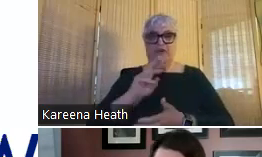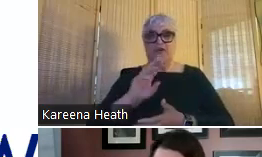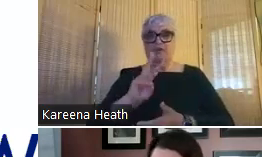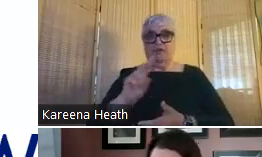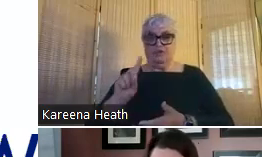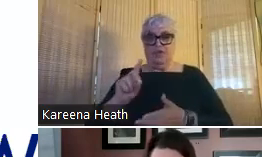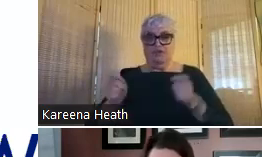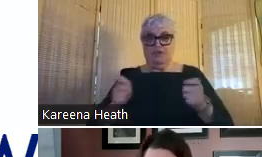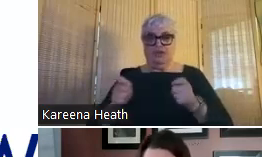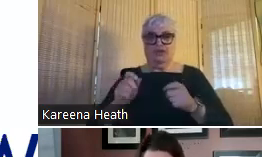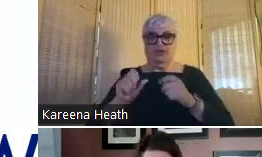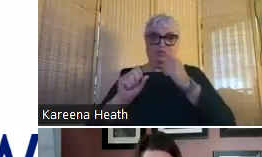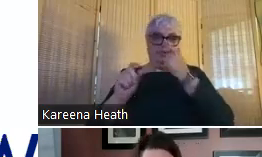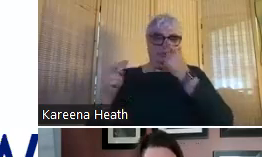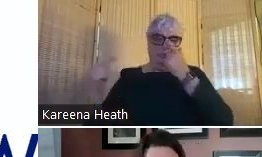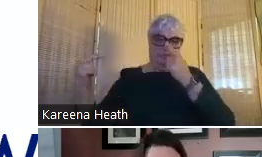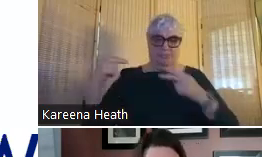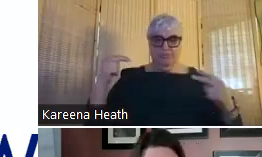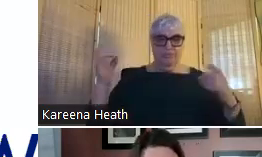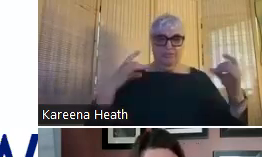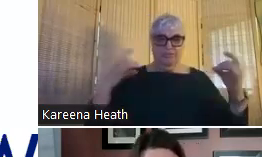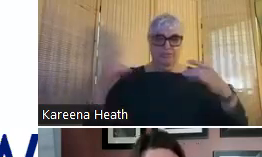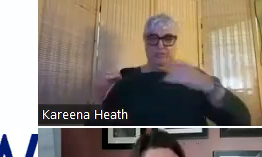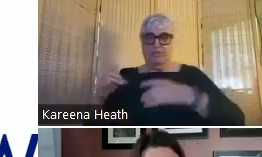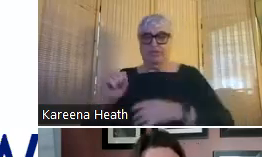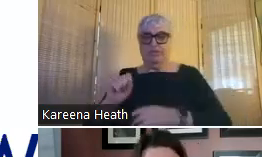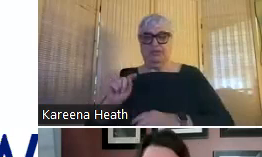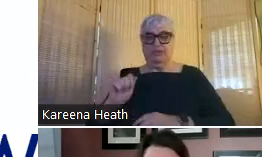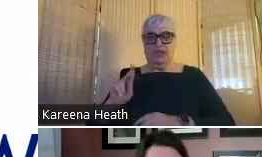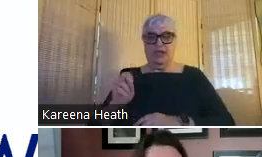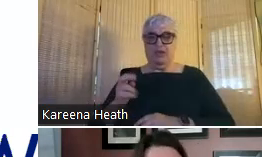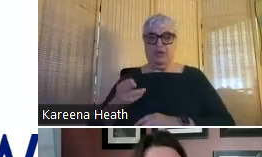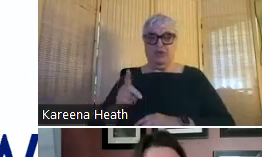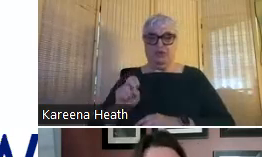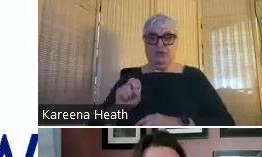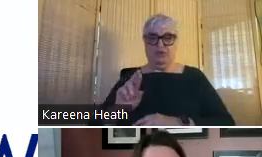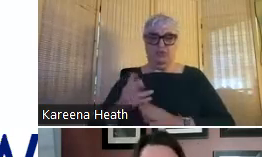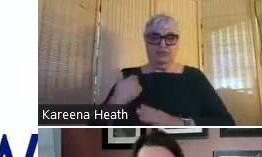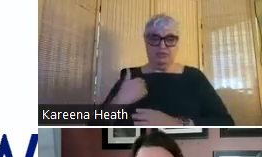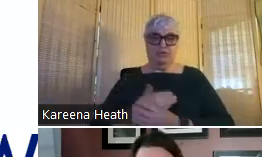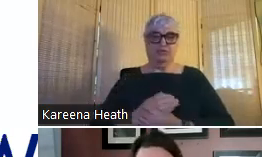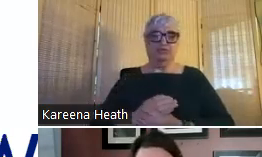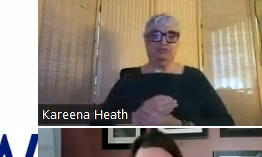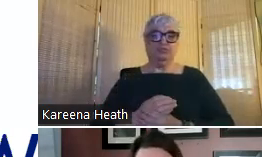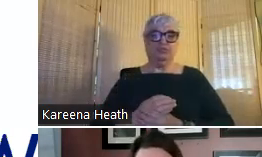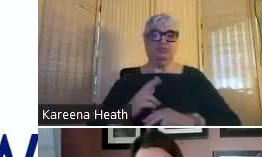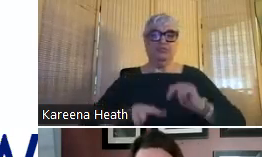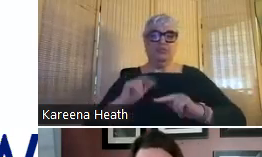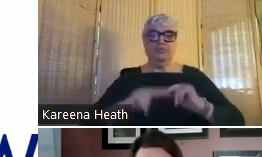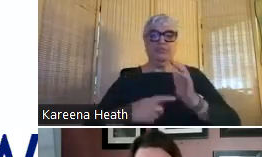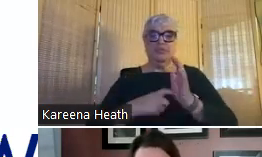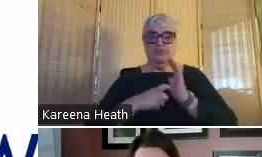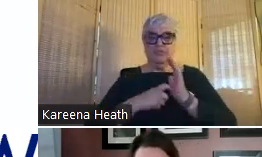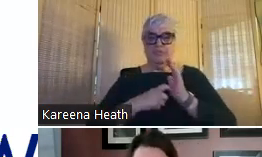stakeholder before, so hopefully this looks familiar to most of you or some of you. So the facility is required to